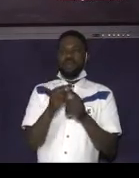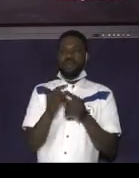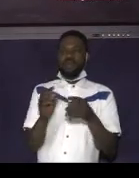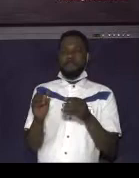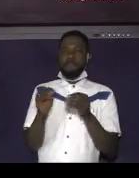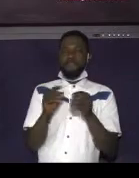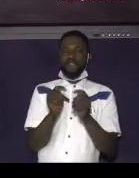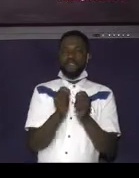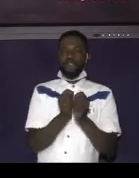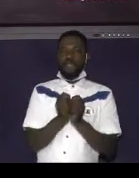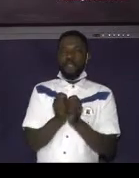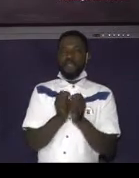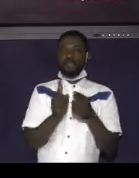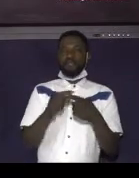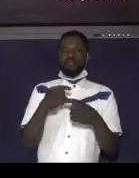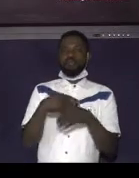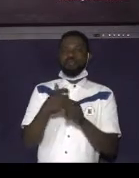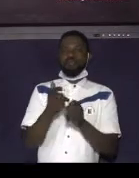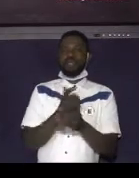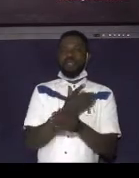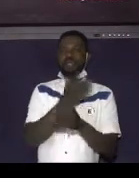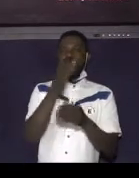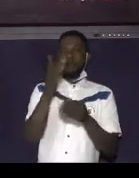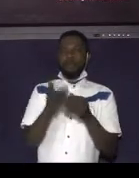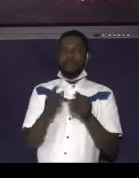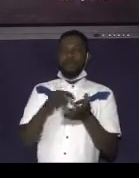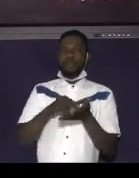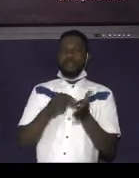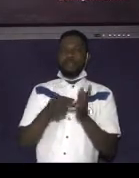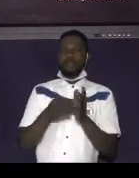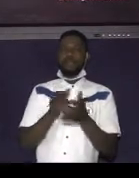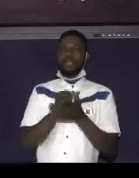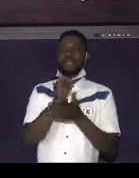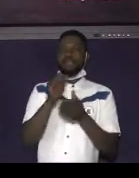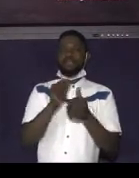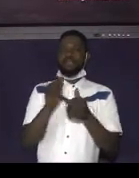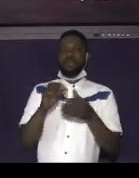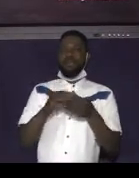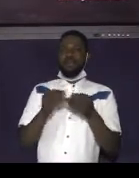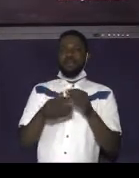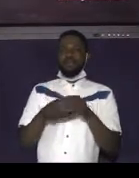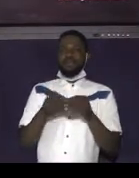put together to make a complete sense. That is a sentence.